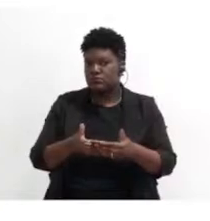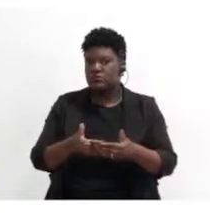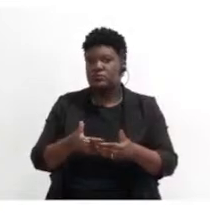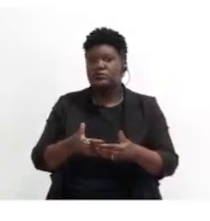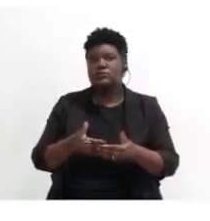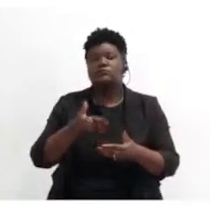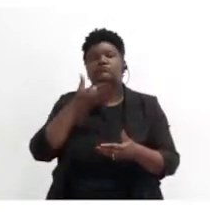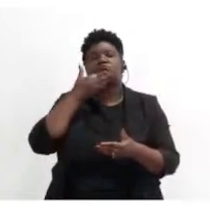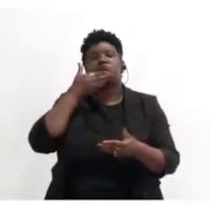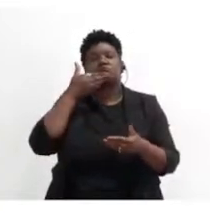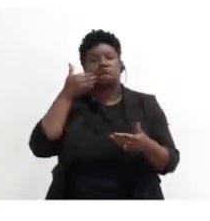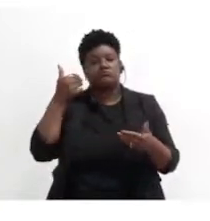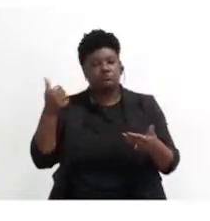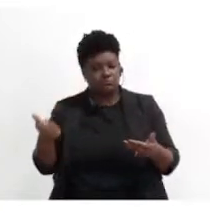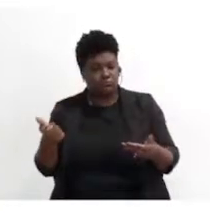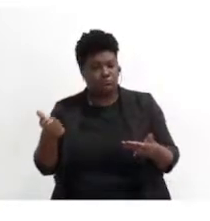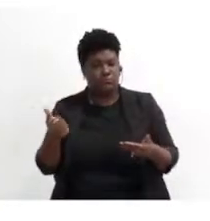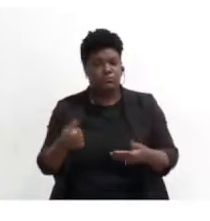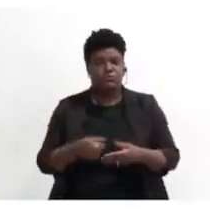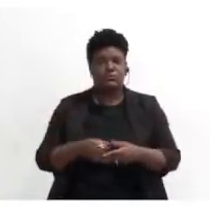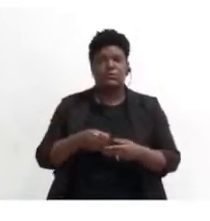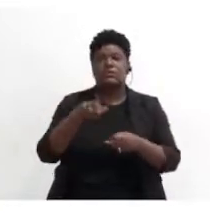preparation.